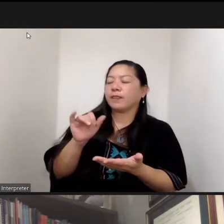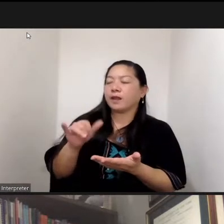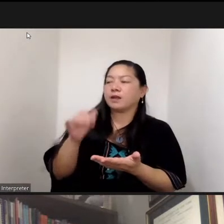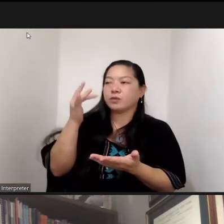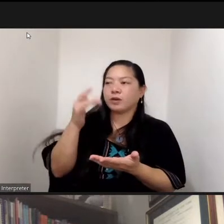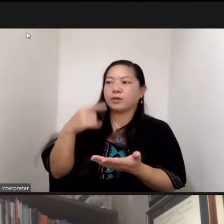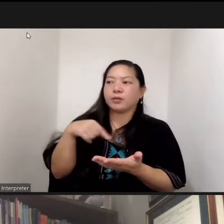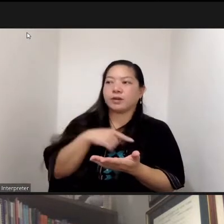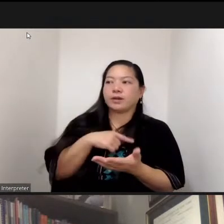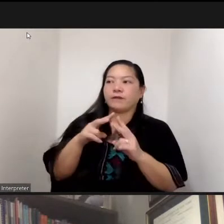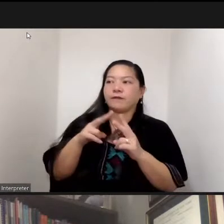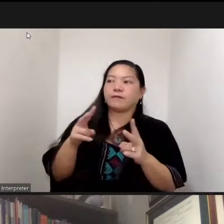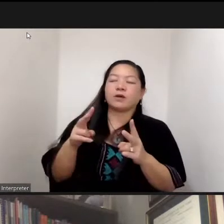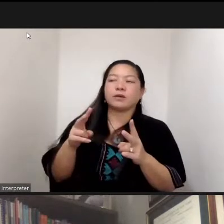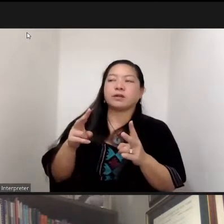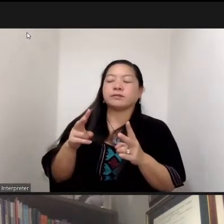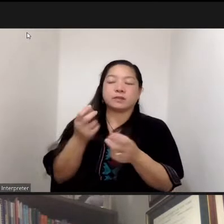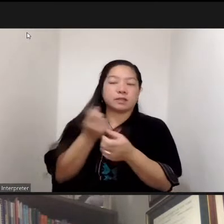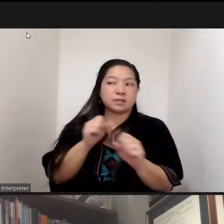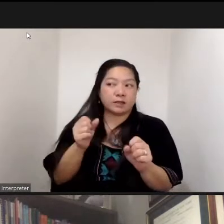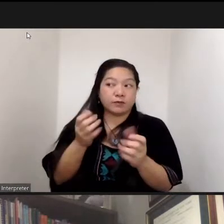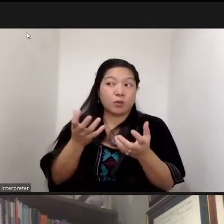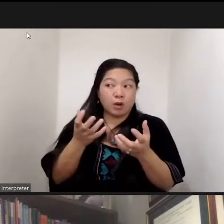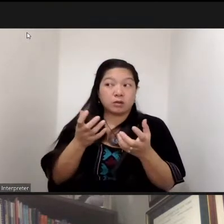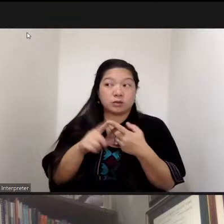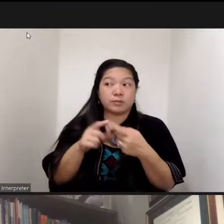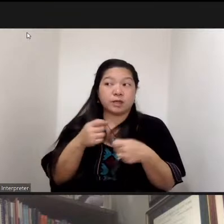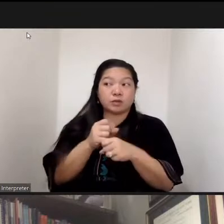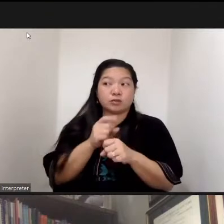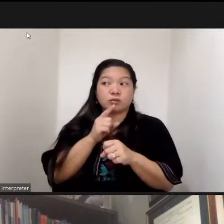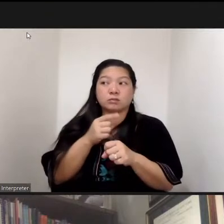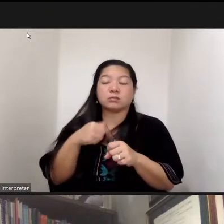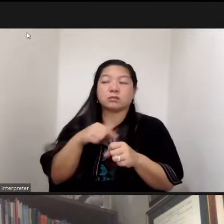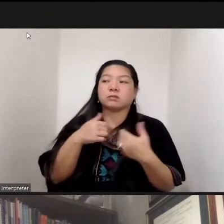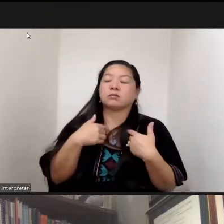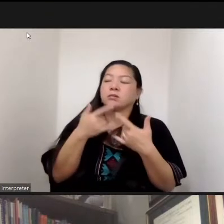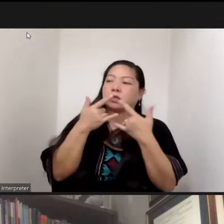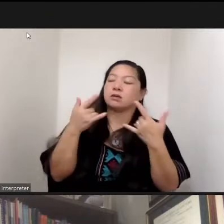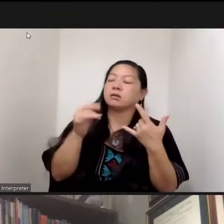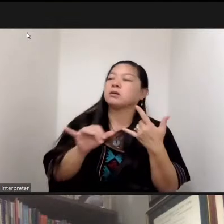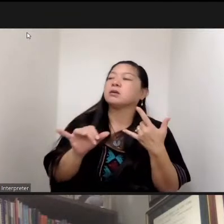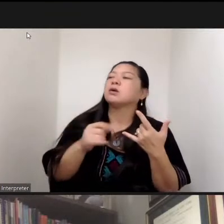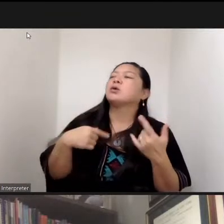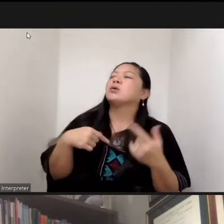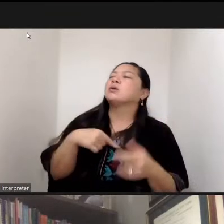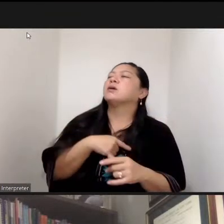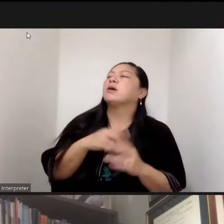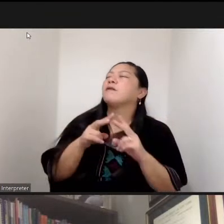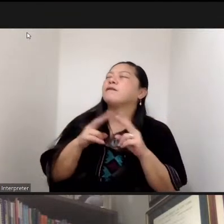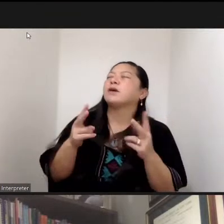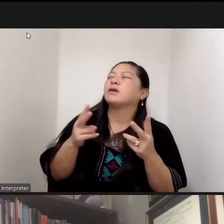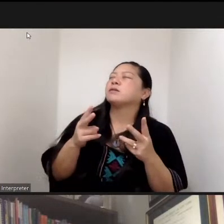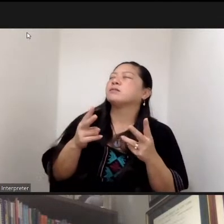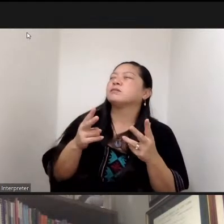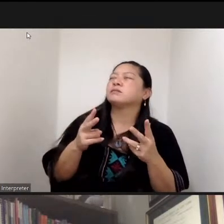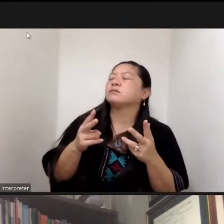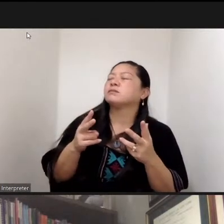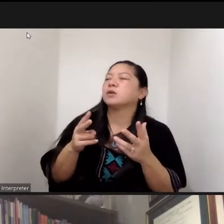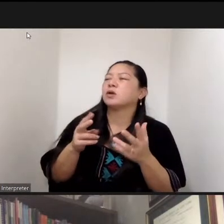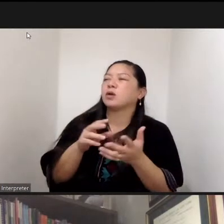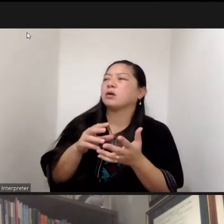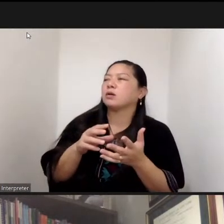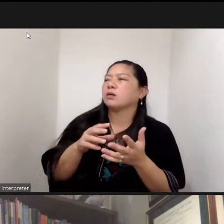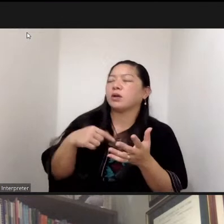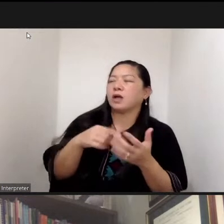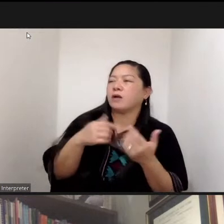very conservative in that. We want to make sure, Joe, I mean, we are in a very fragile situation here